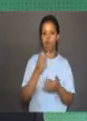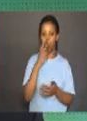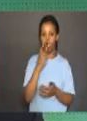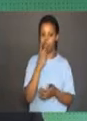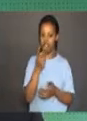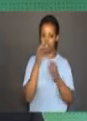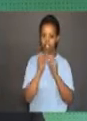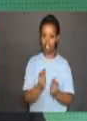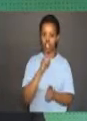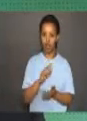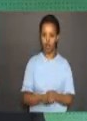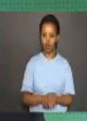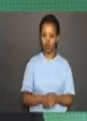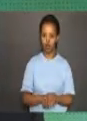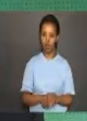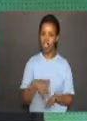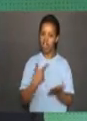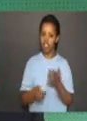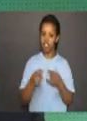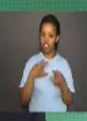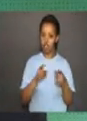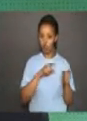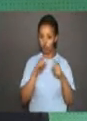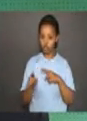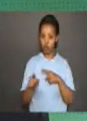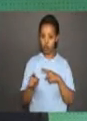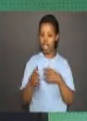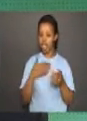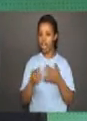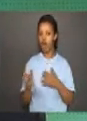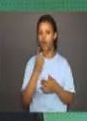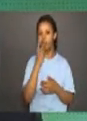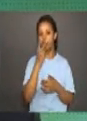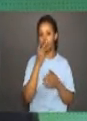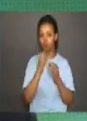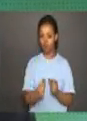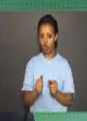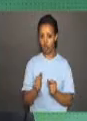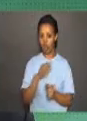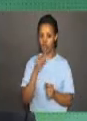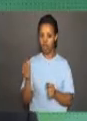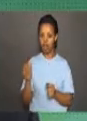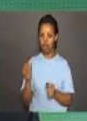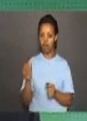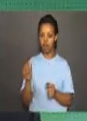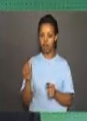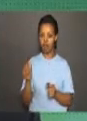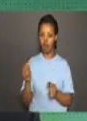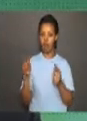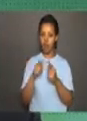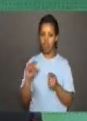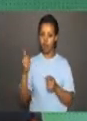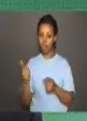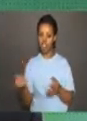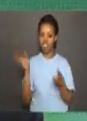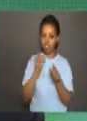He stated that species started out simple and moved towards becoming